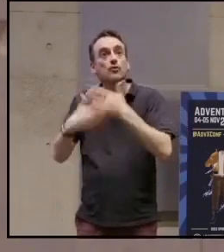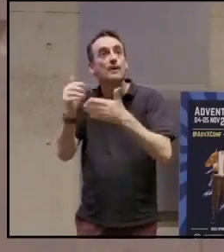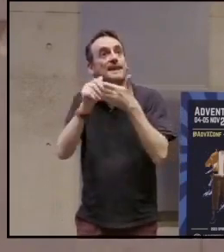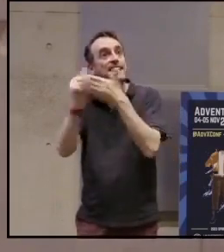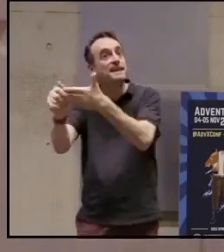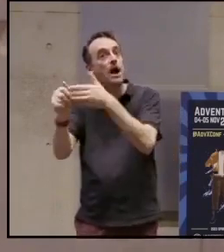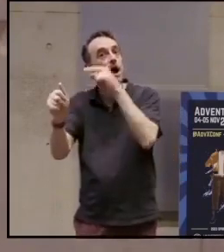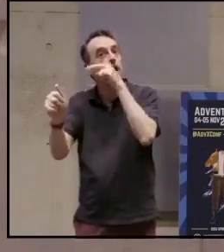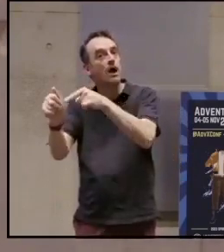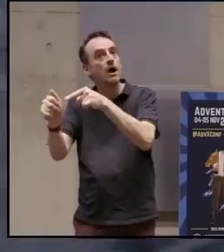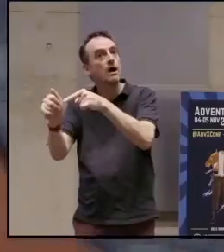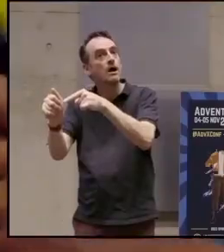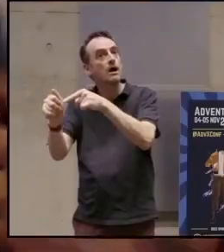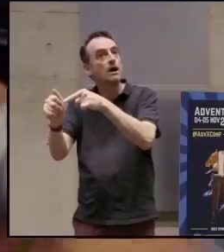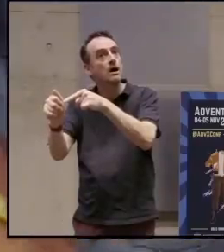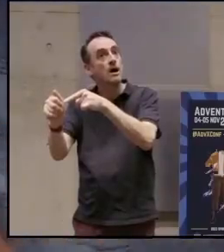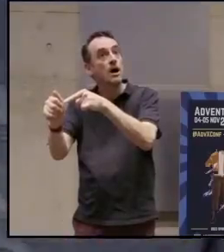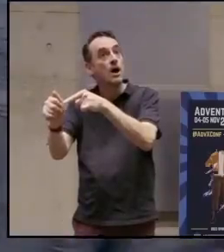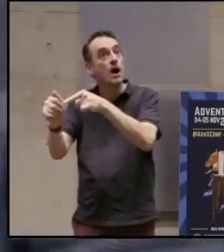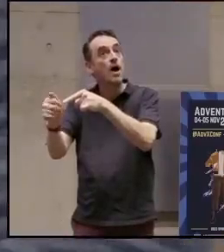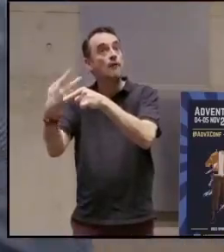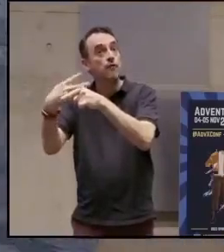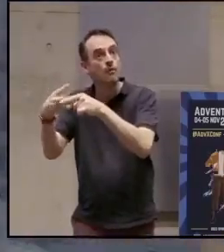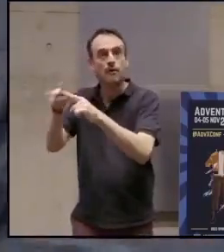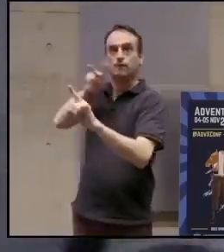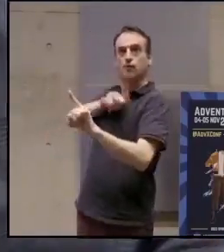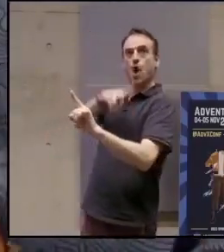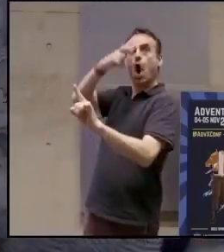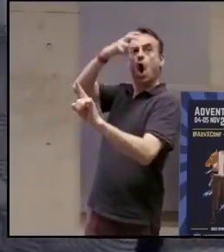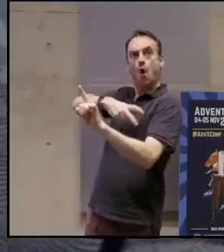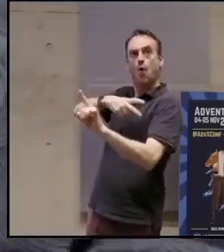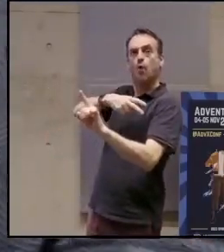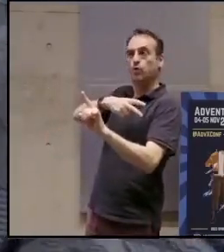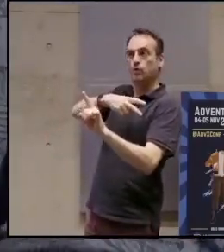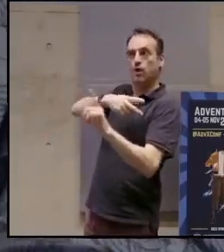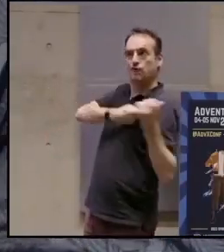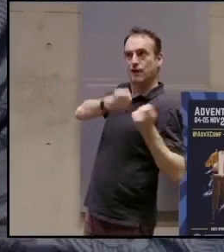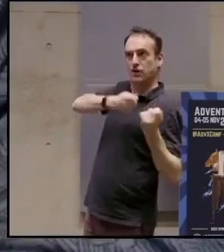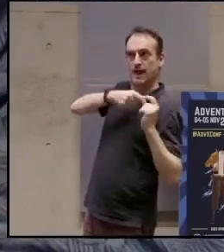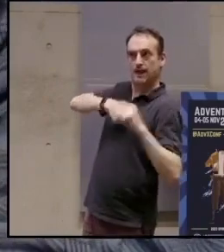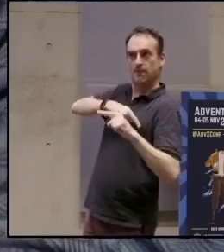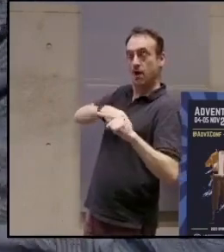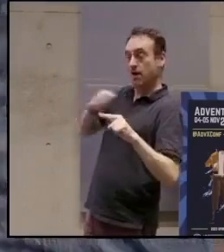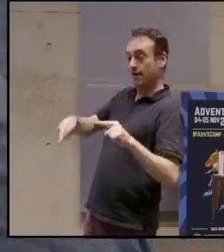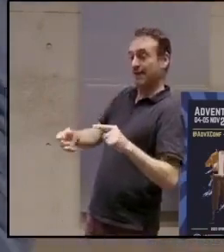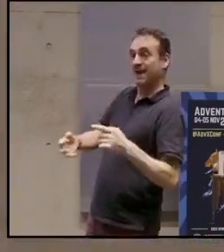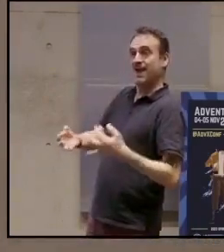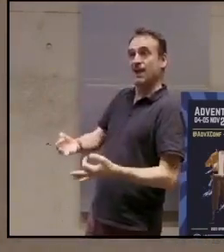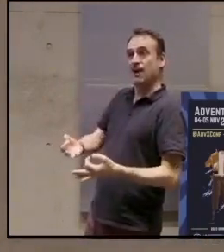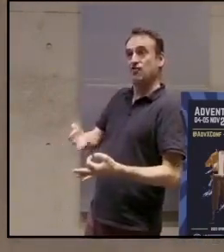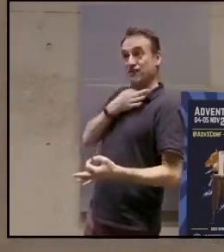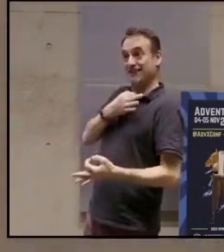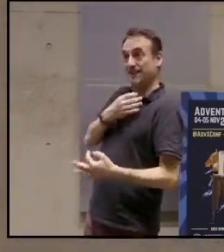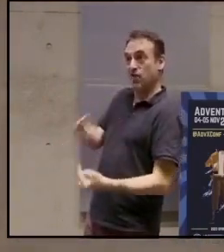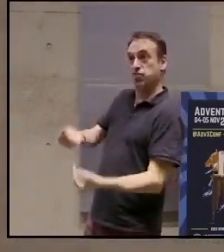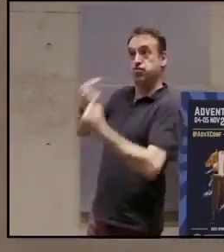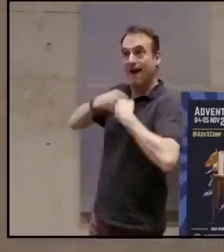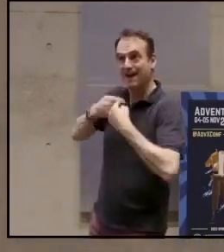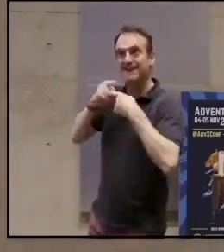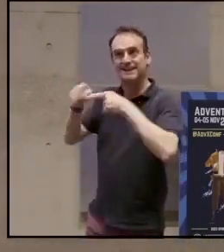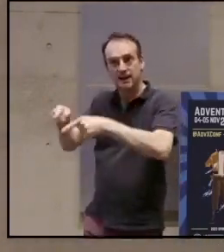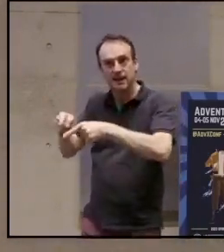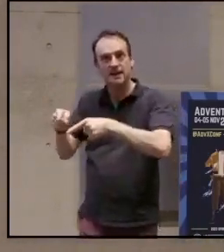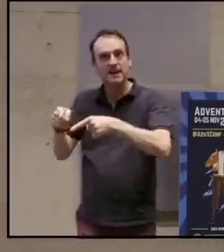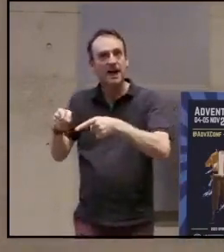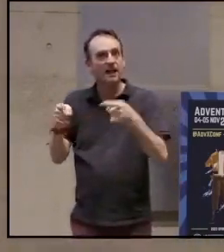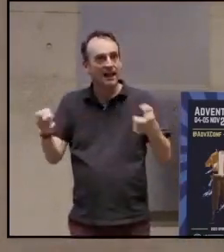view from the perspective of the old regime, thinking of that new person as the big bad until the end, when you let them make their own